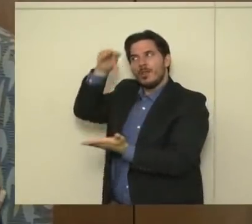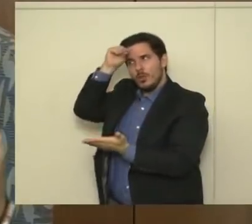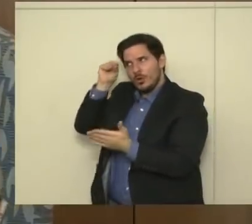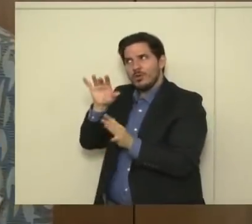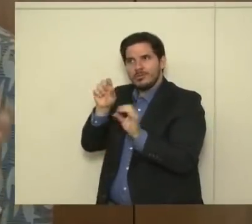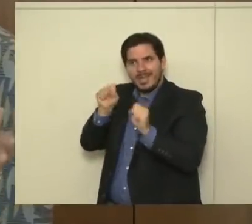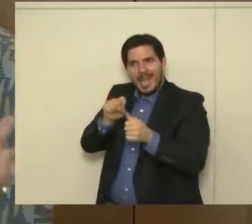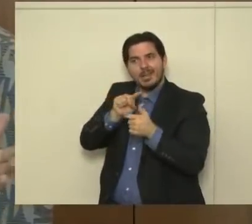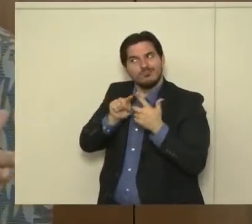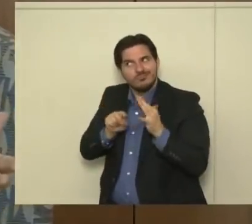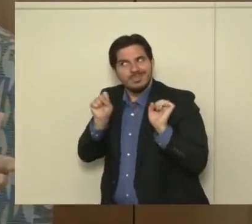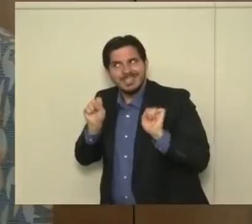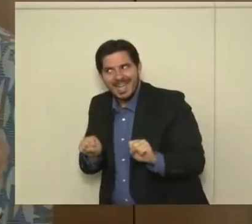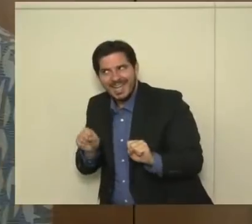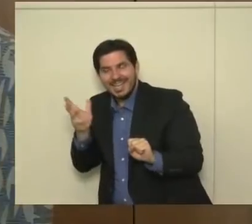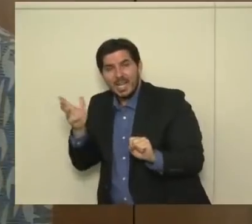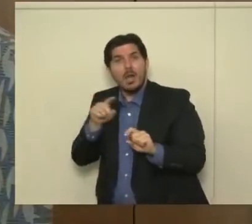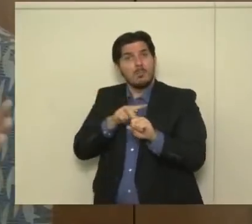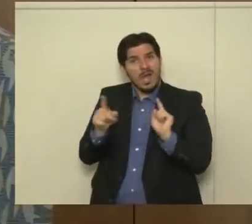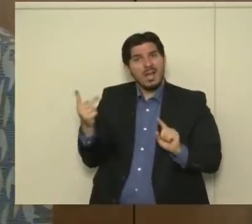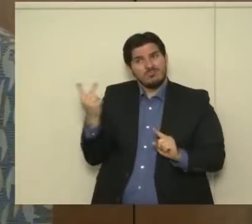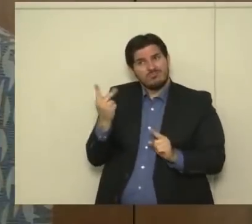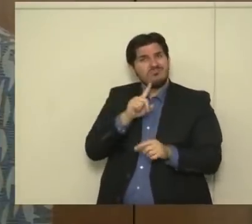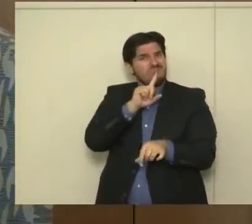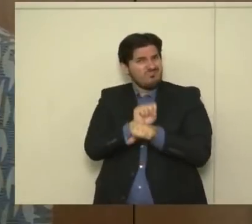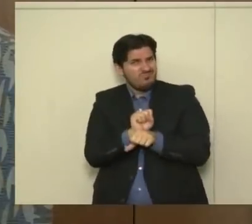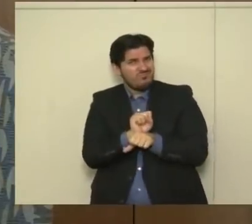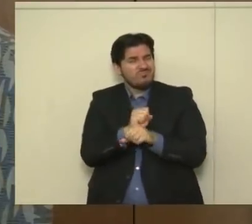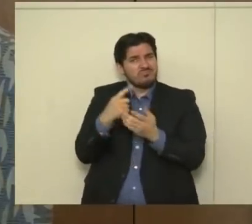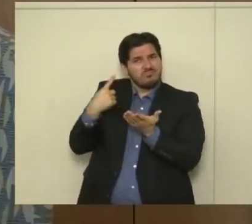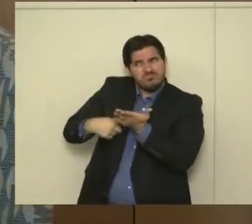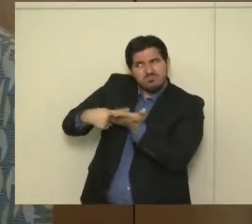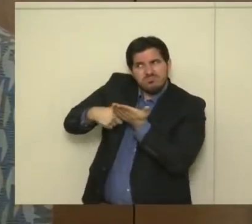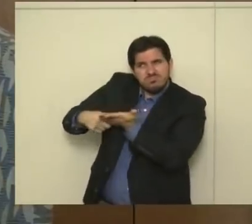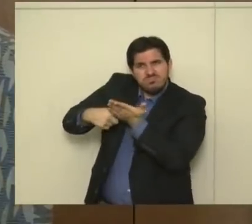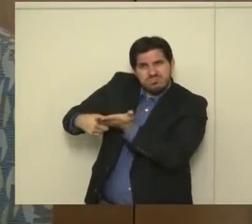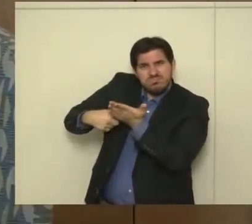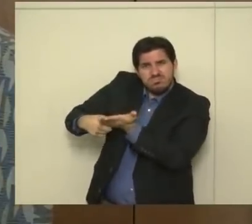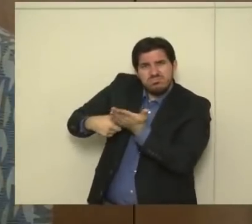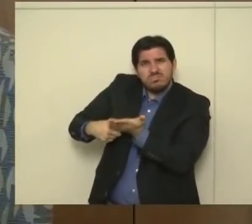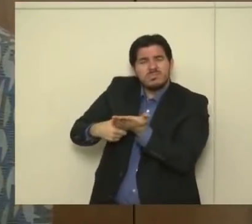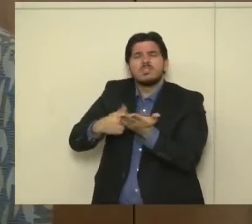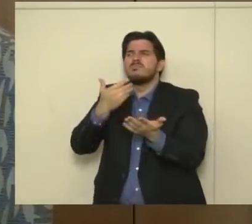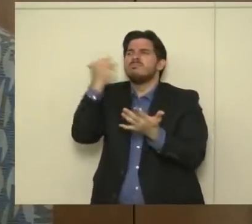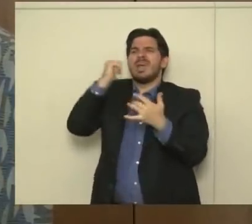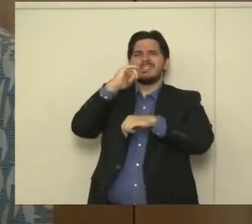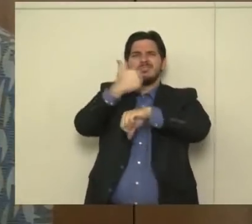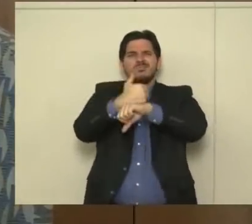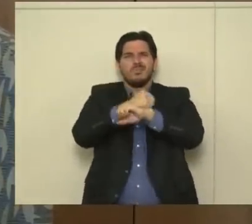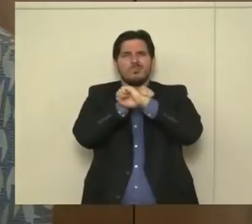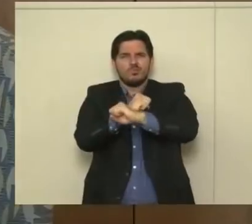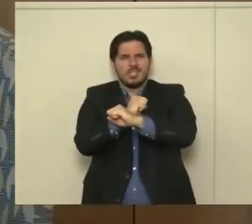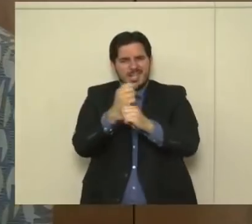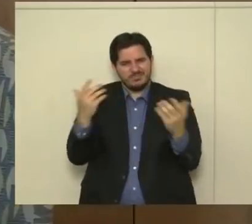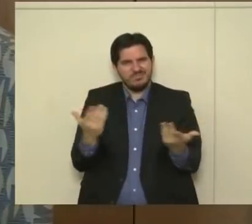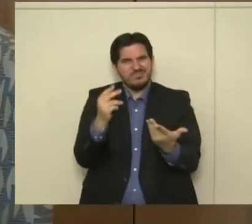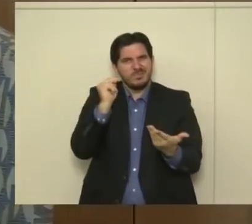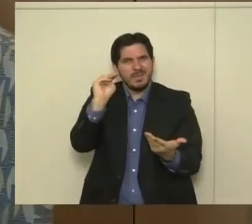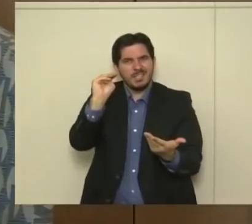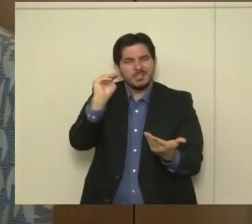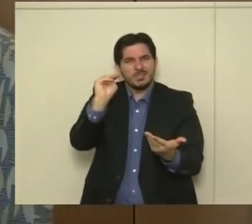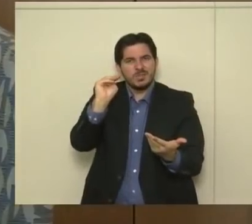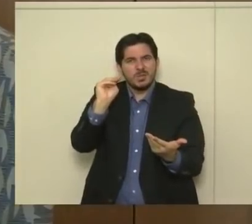we do have robust debates about what's the best way to protect New Mexico, so that I can make a policy person